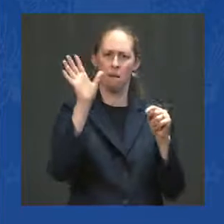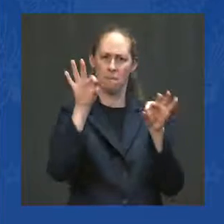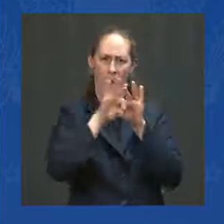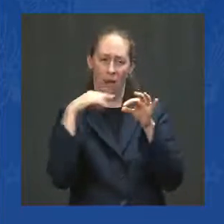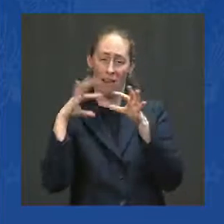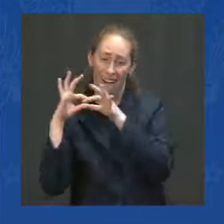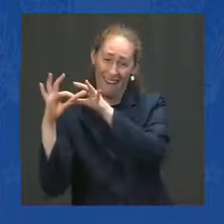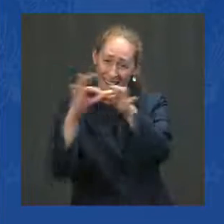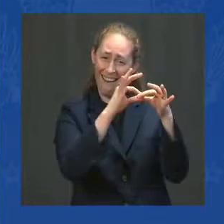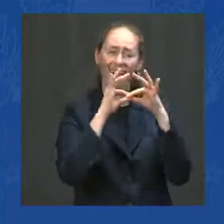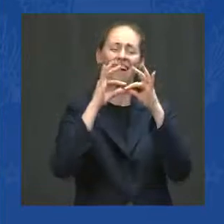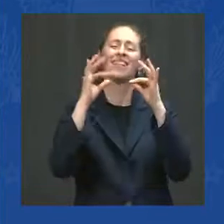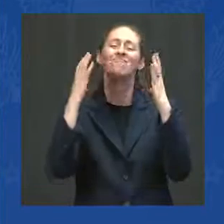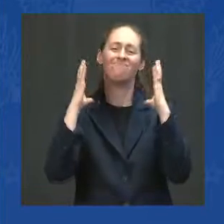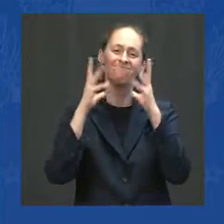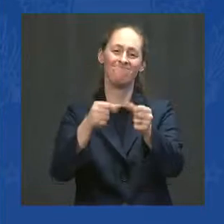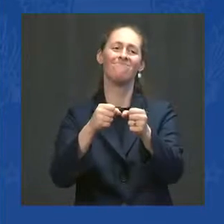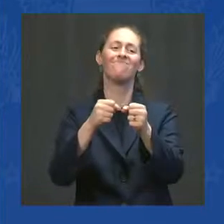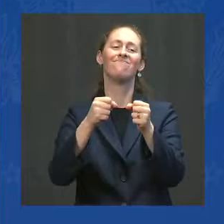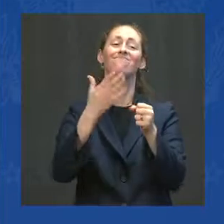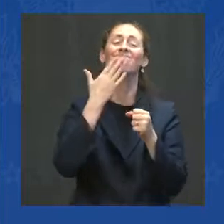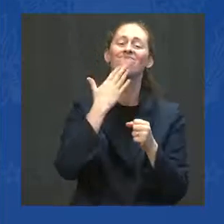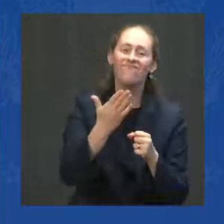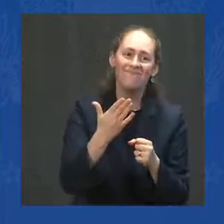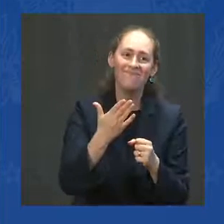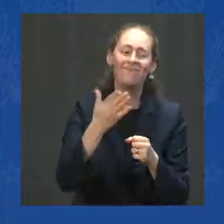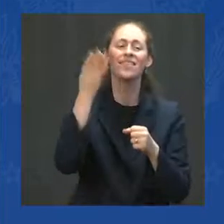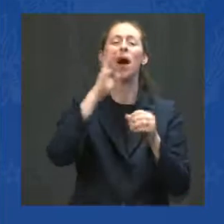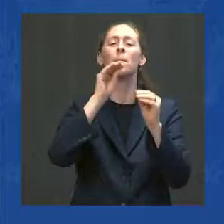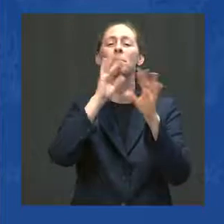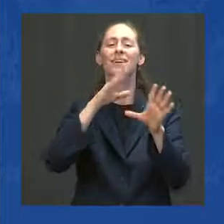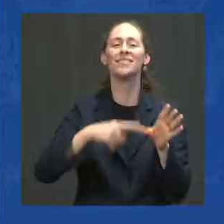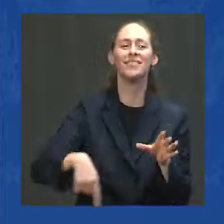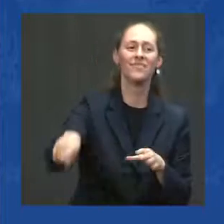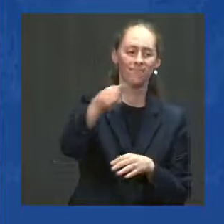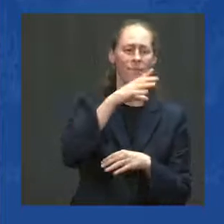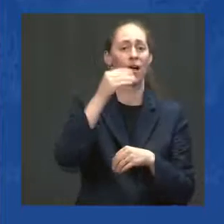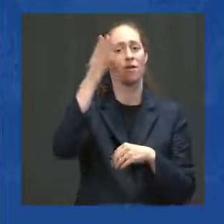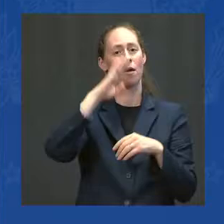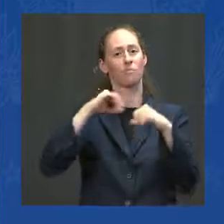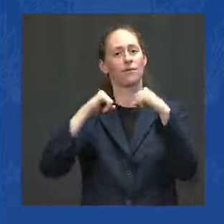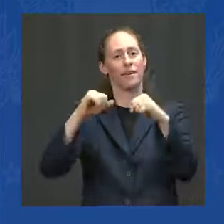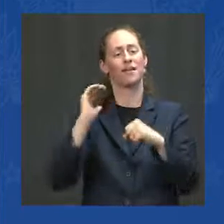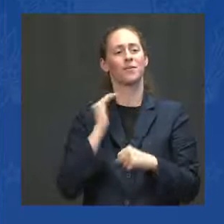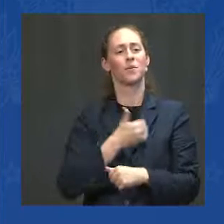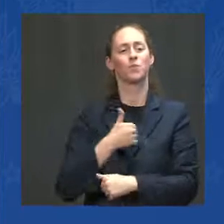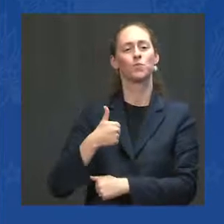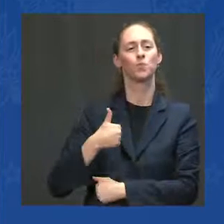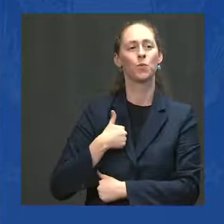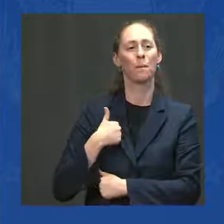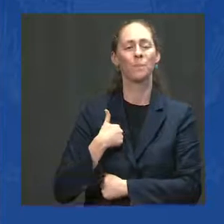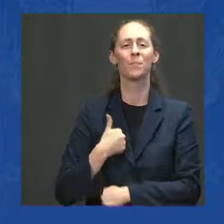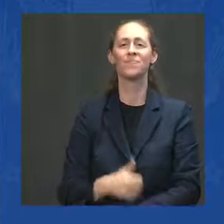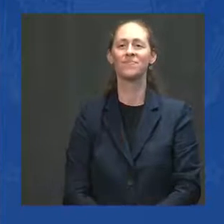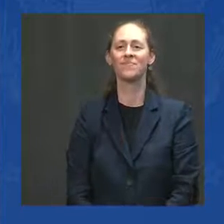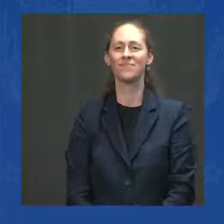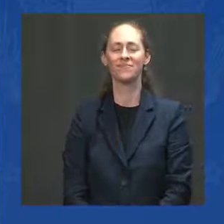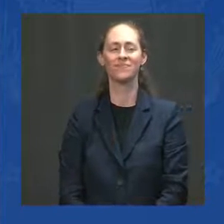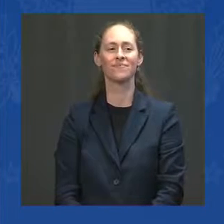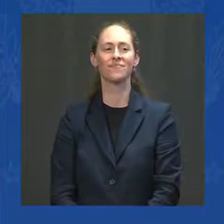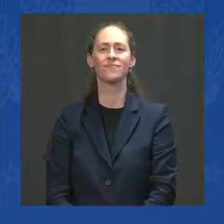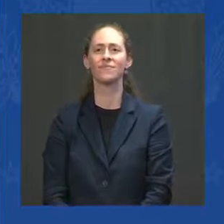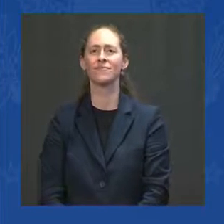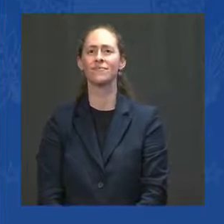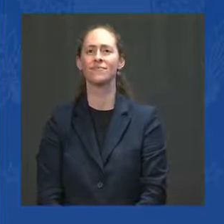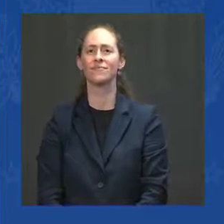you. God bless you all, and may God protect our troops. Mr. President, your reaction to the